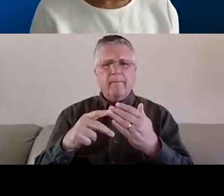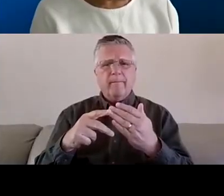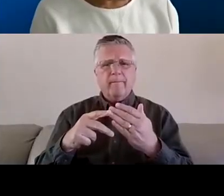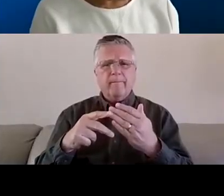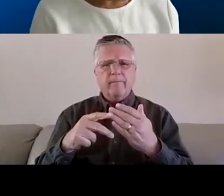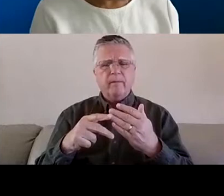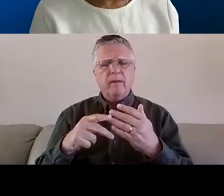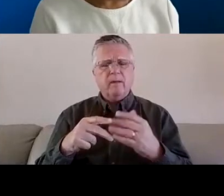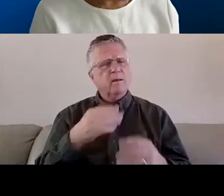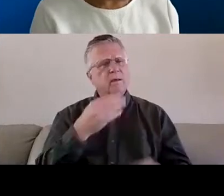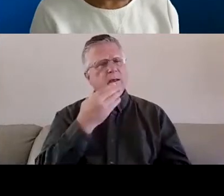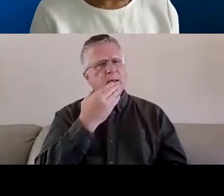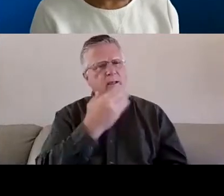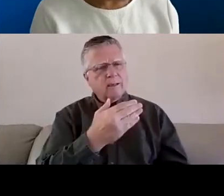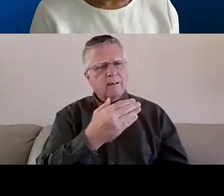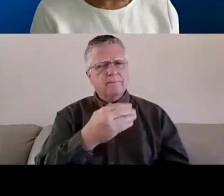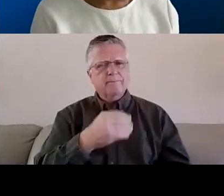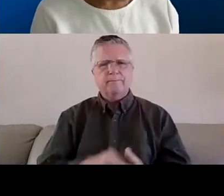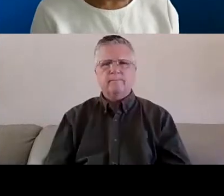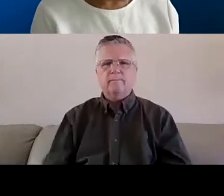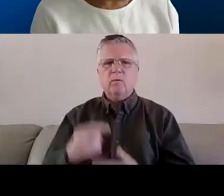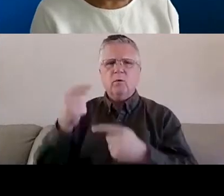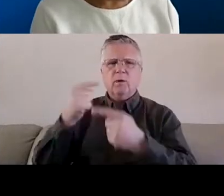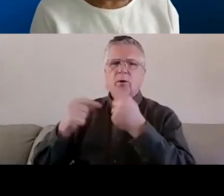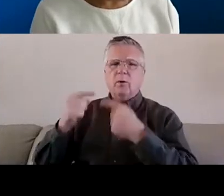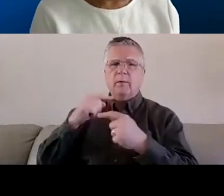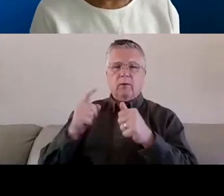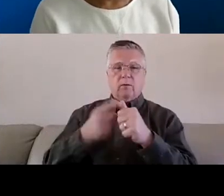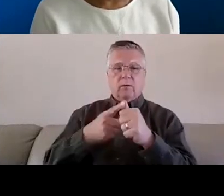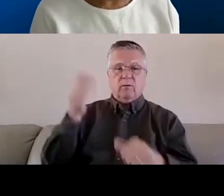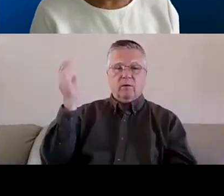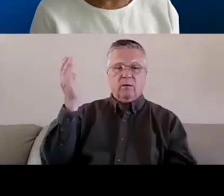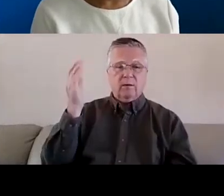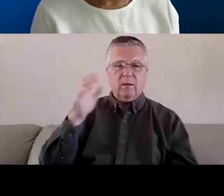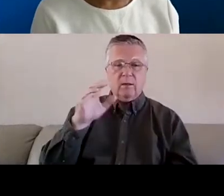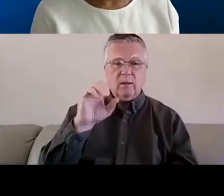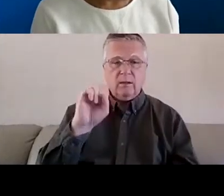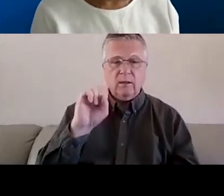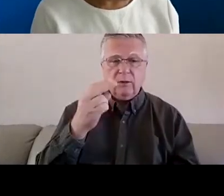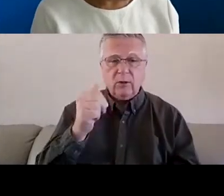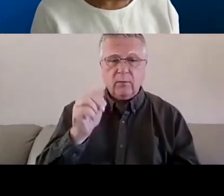Thank you. We will now go back to our first speaker, Shaman Pomai.